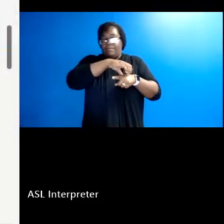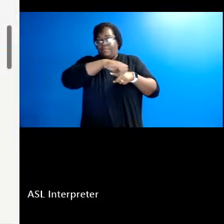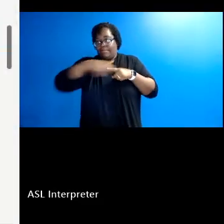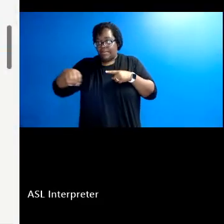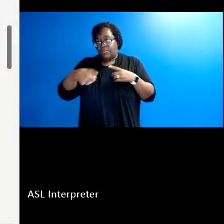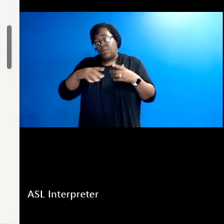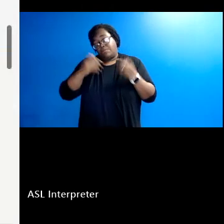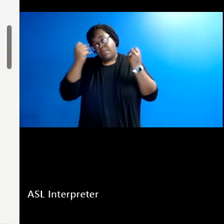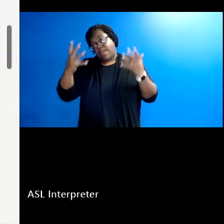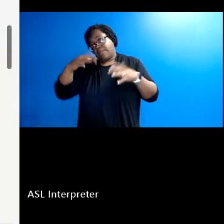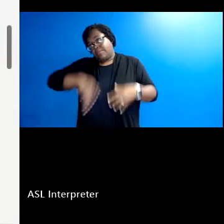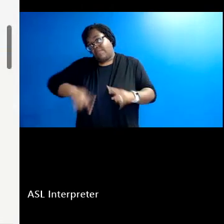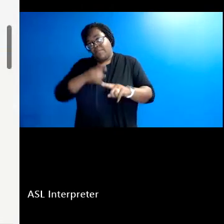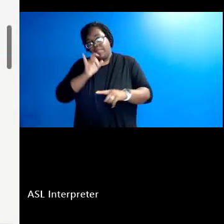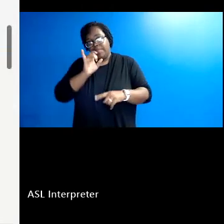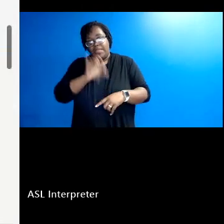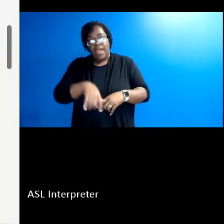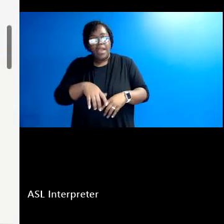this.